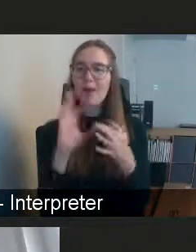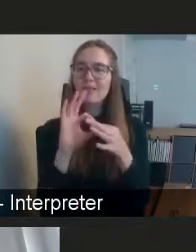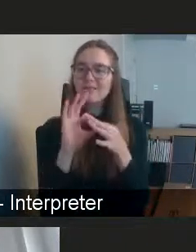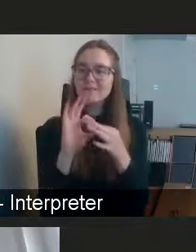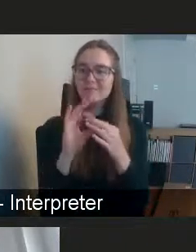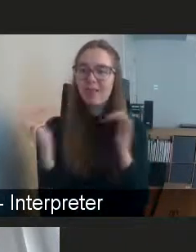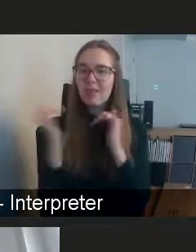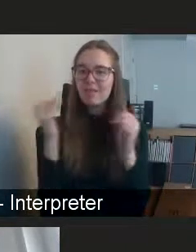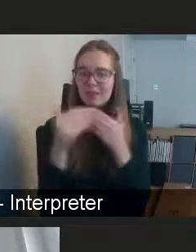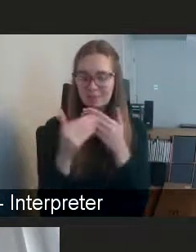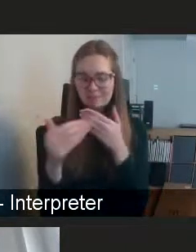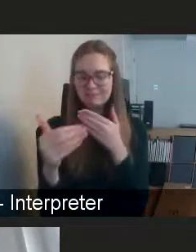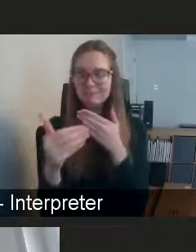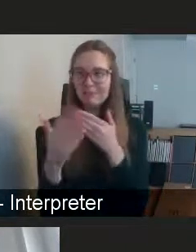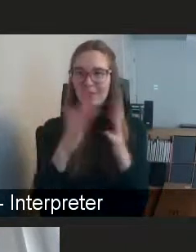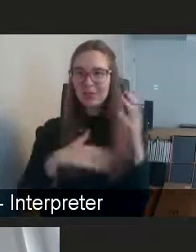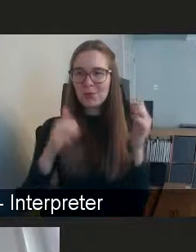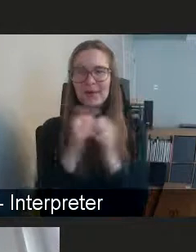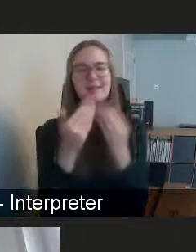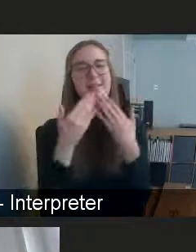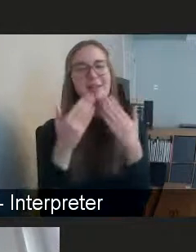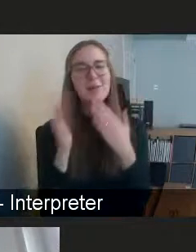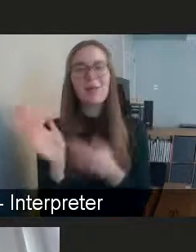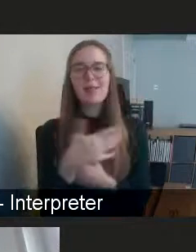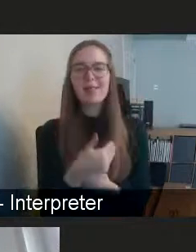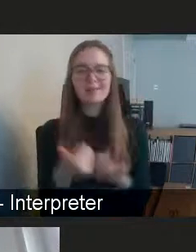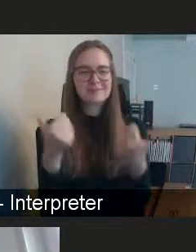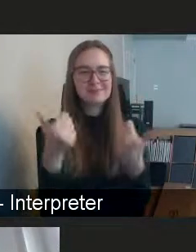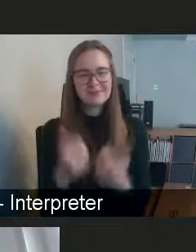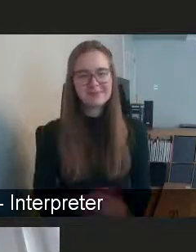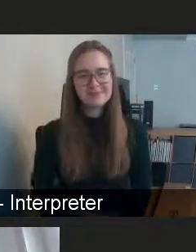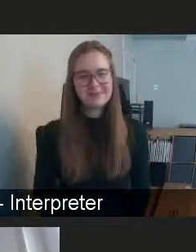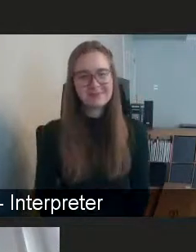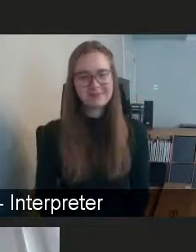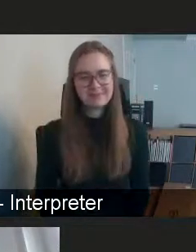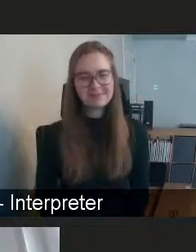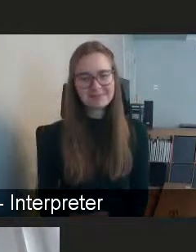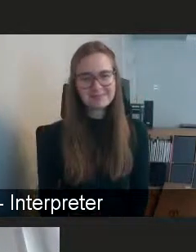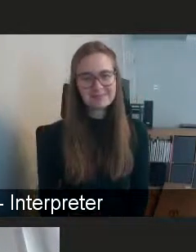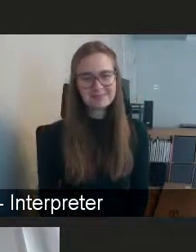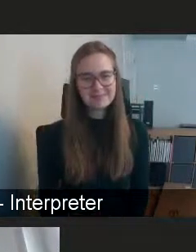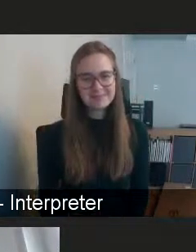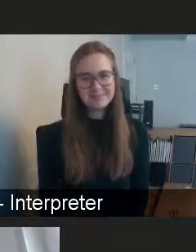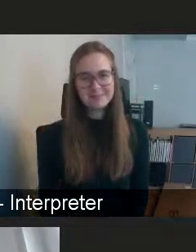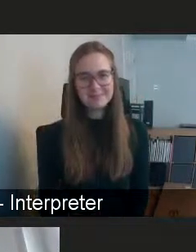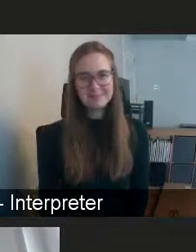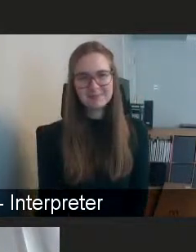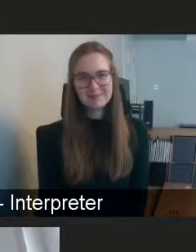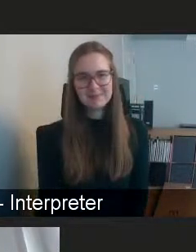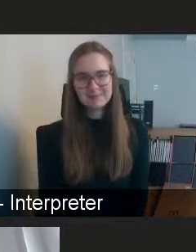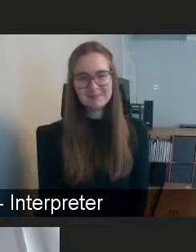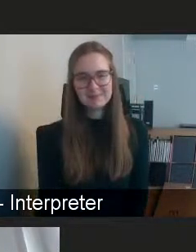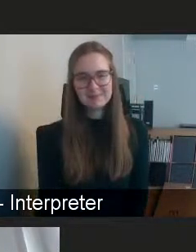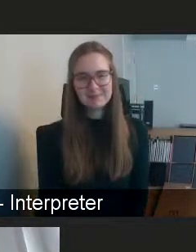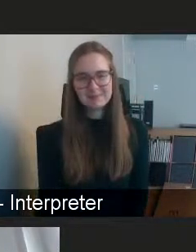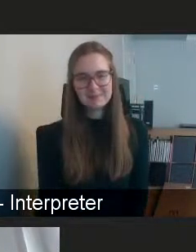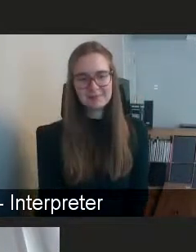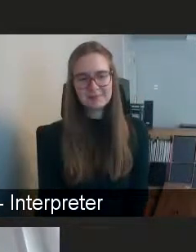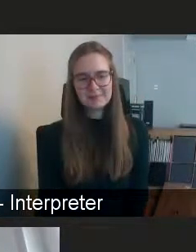in the remaining days that we have. Thank you very much. Thank you very much.